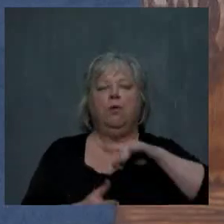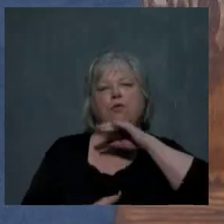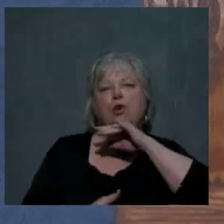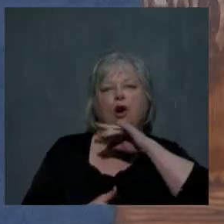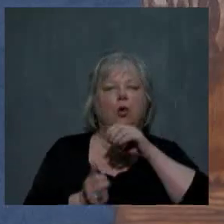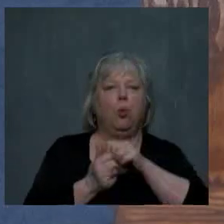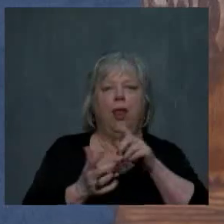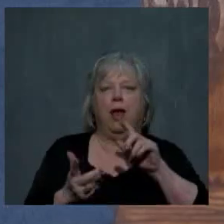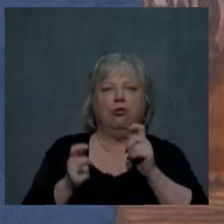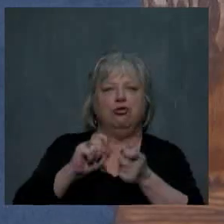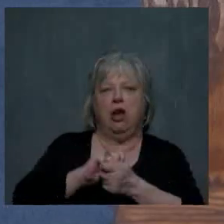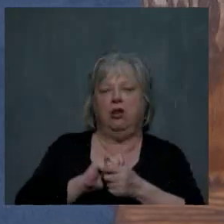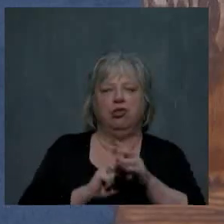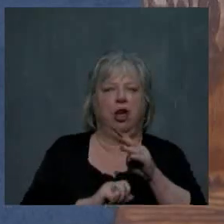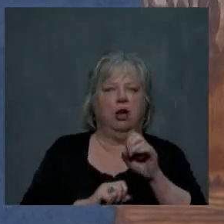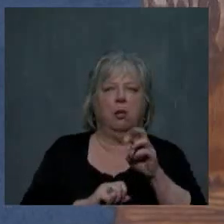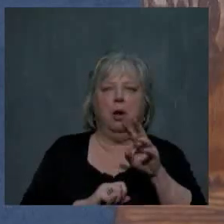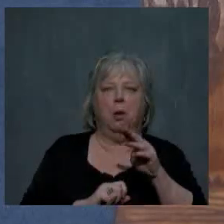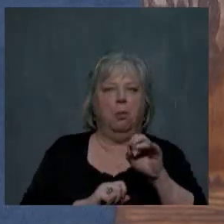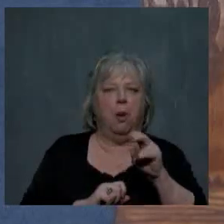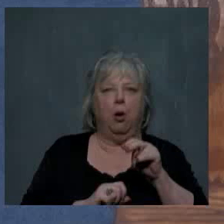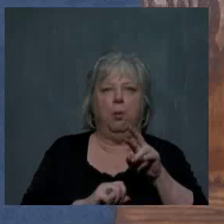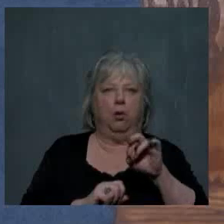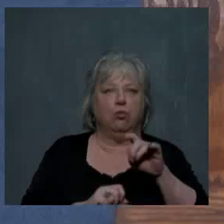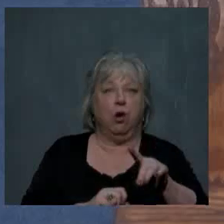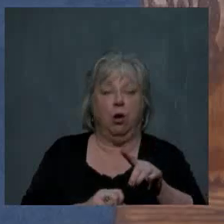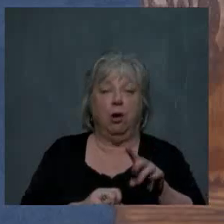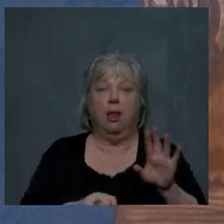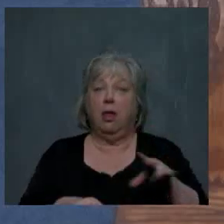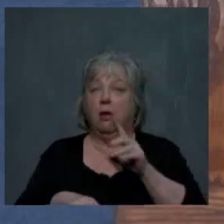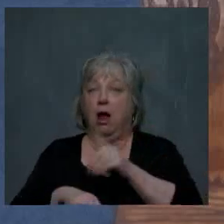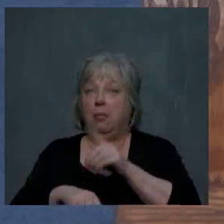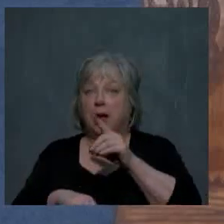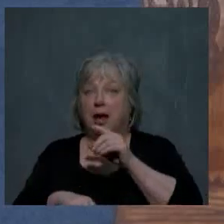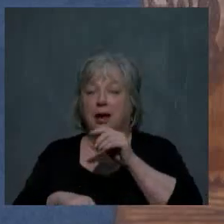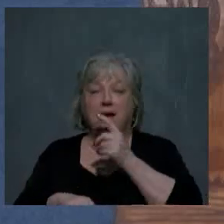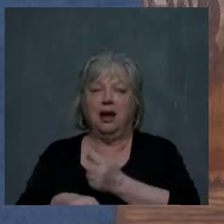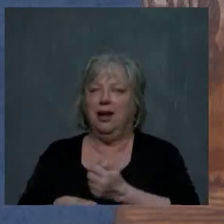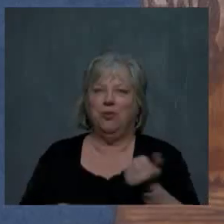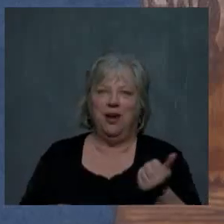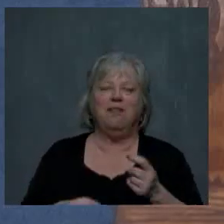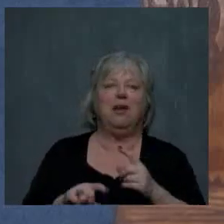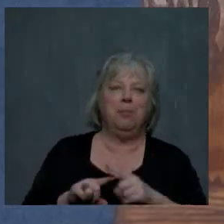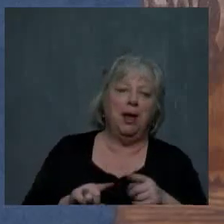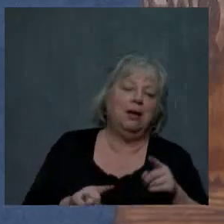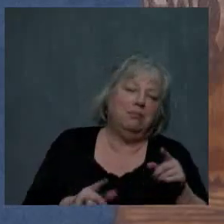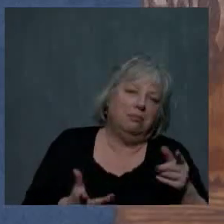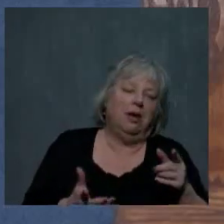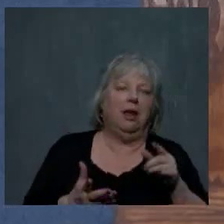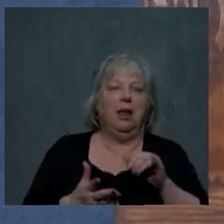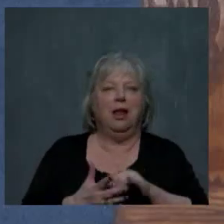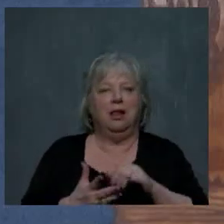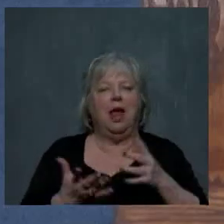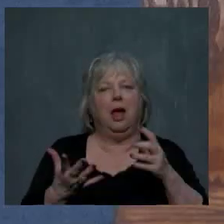Road at this time. It doesn't eliminate their obligation, but it certainly, that is the nature of the request. They would like to move the dirt. And that